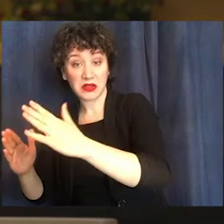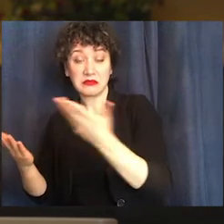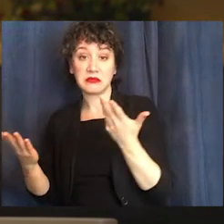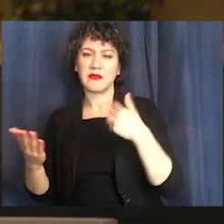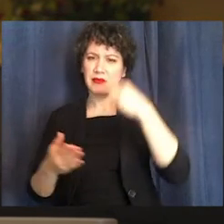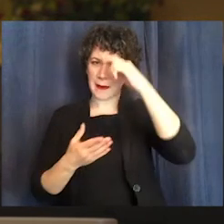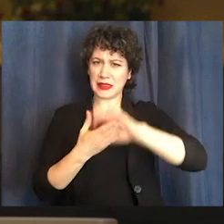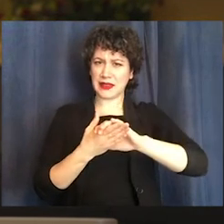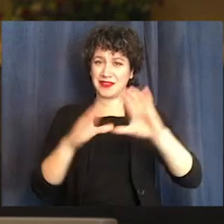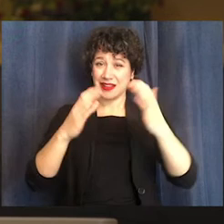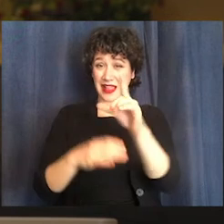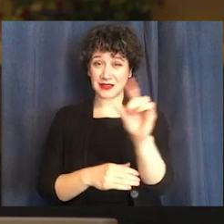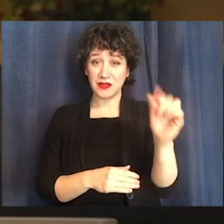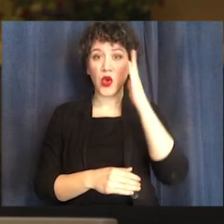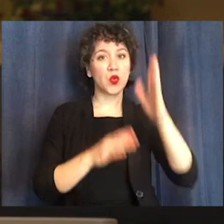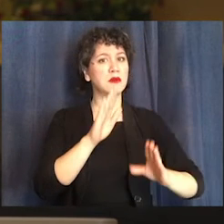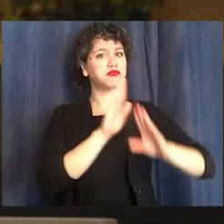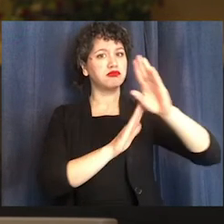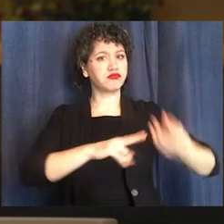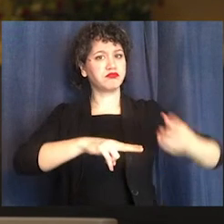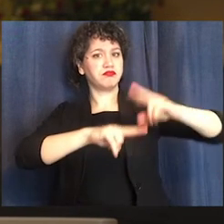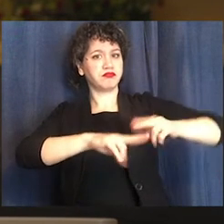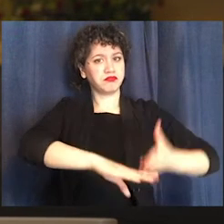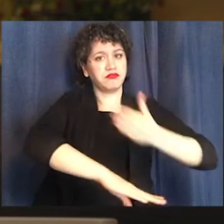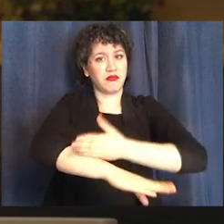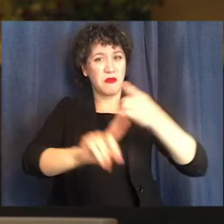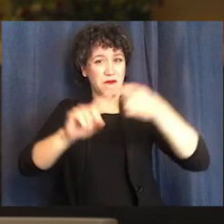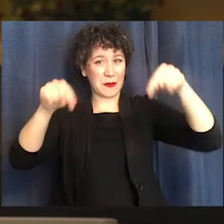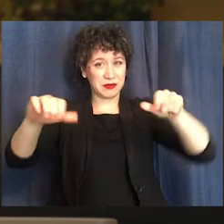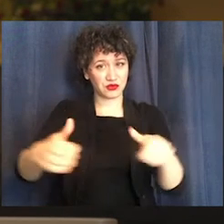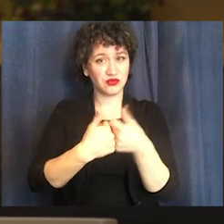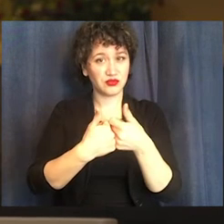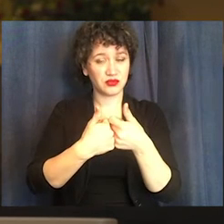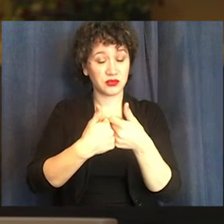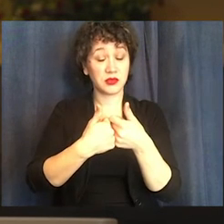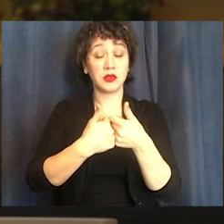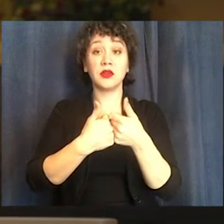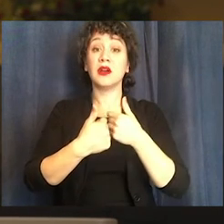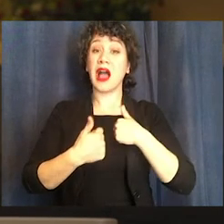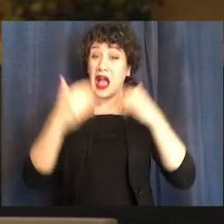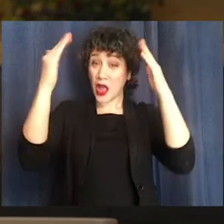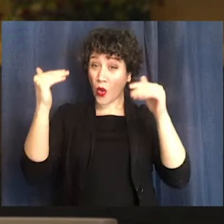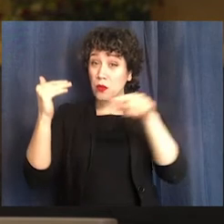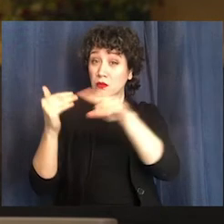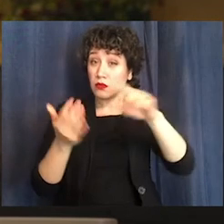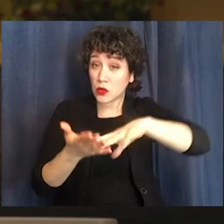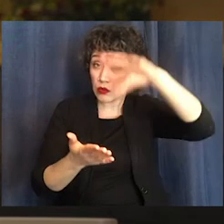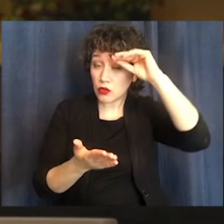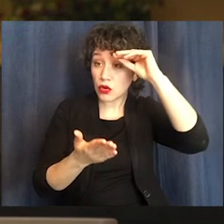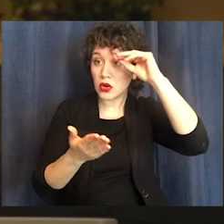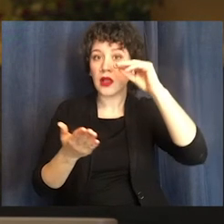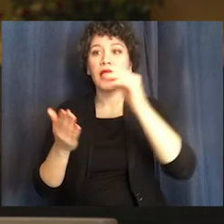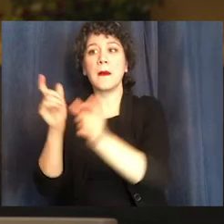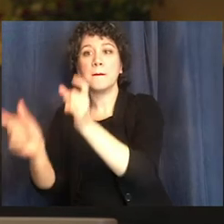will grow from this adversity we have all faced. My hope for you is that it has taught you that people